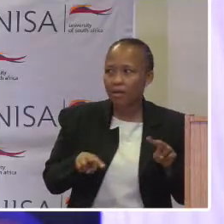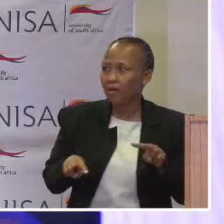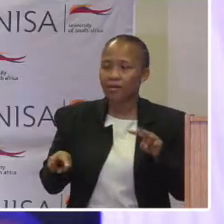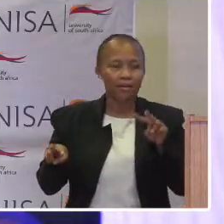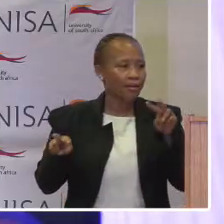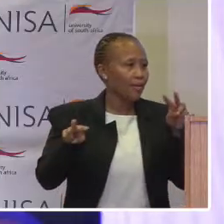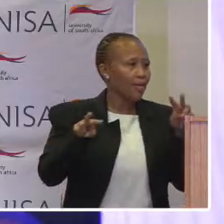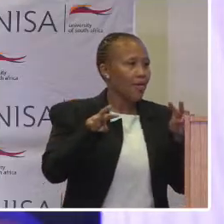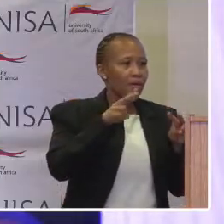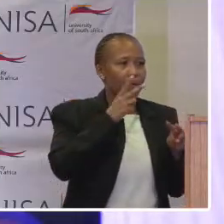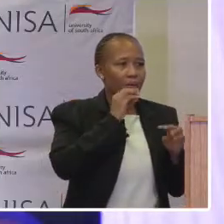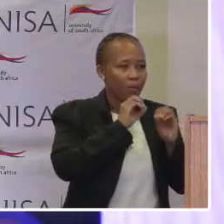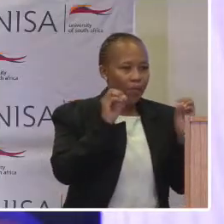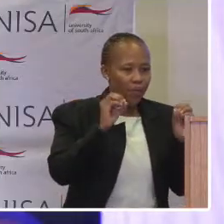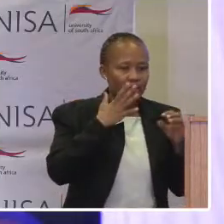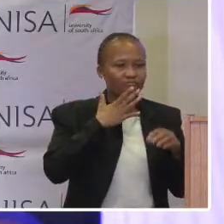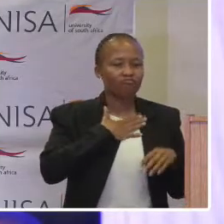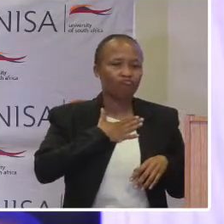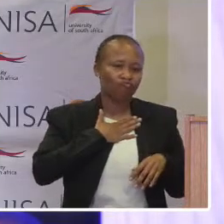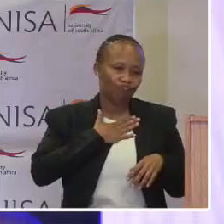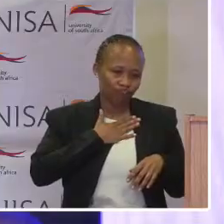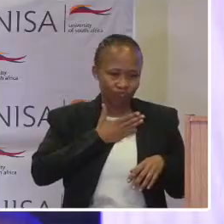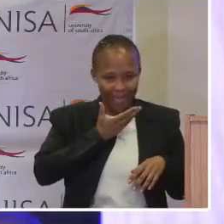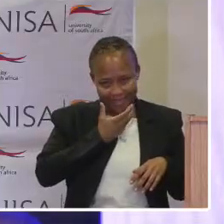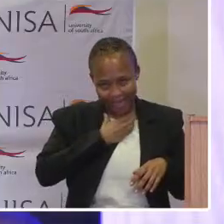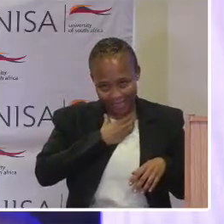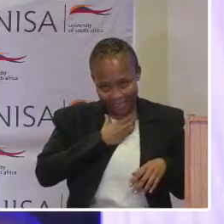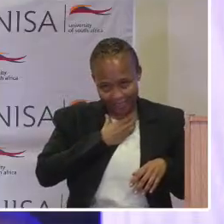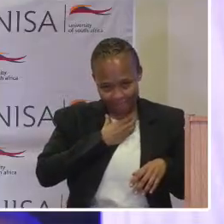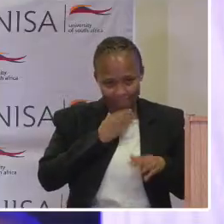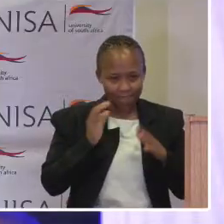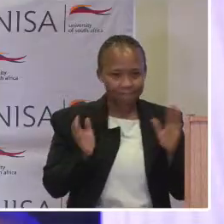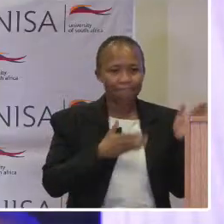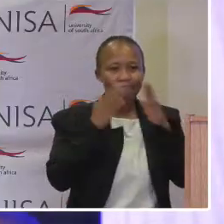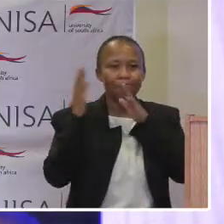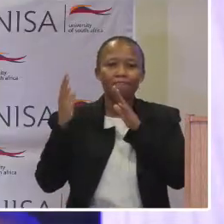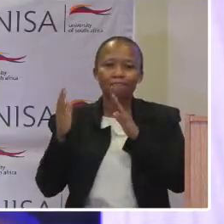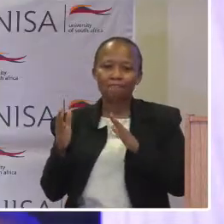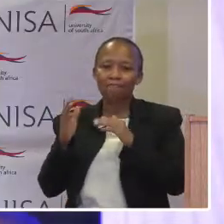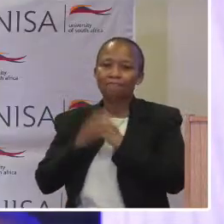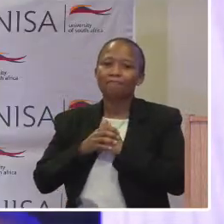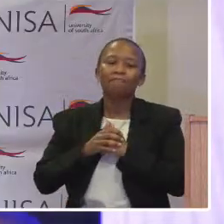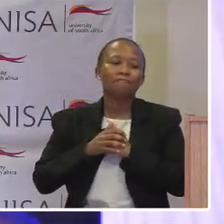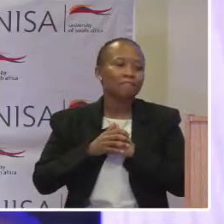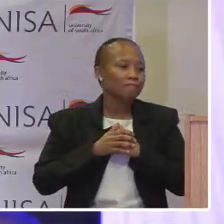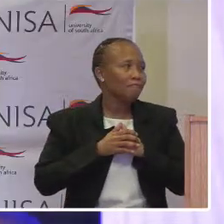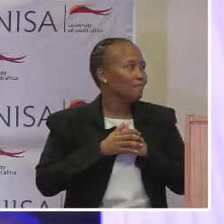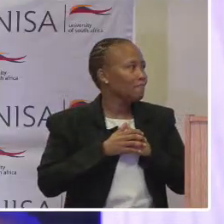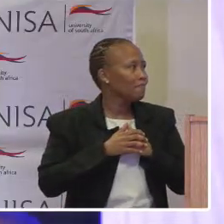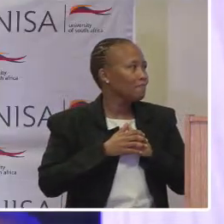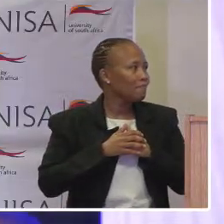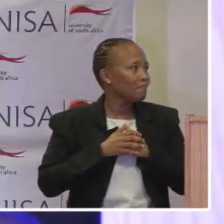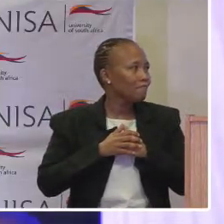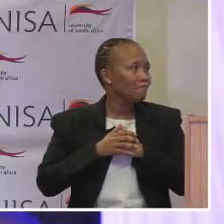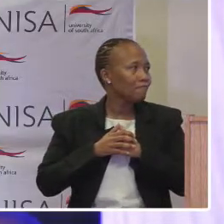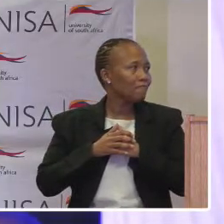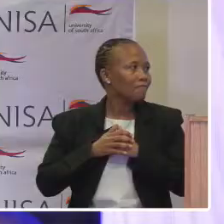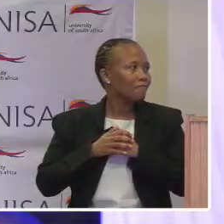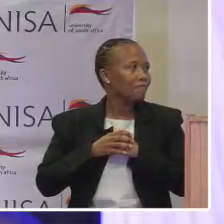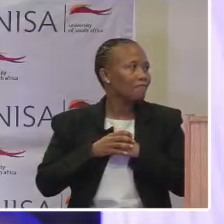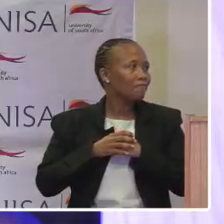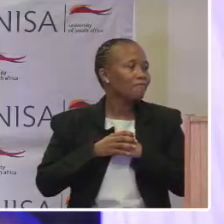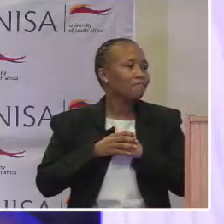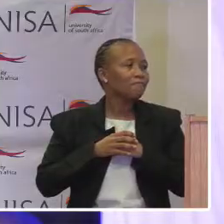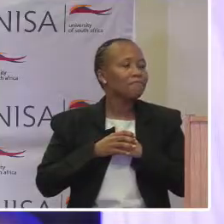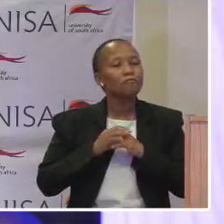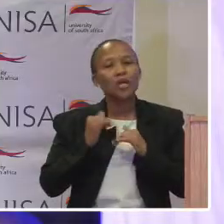sad. But I think as an introduction, as my moderator